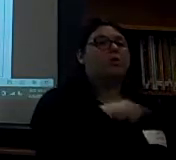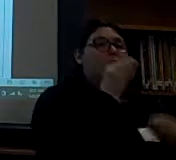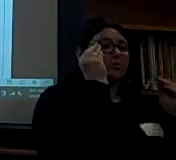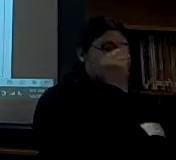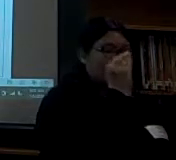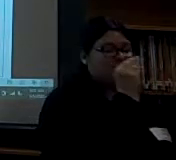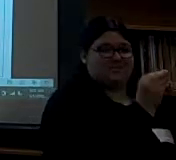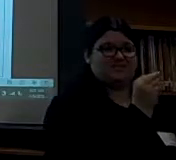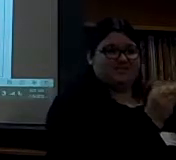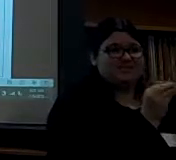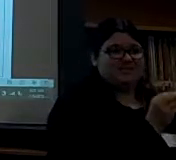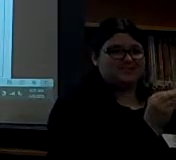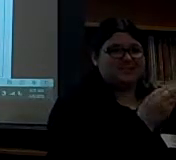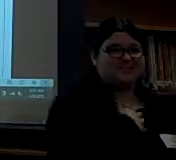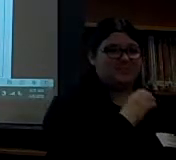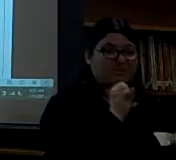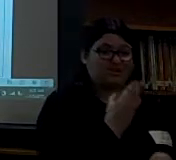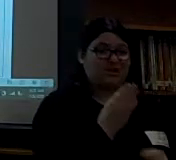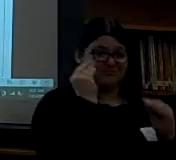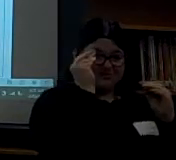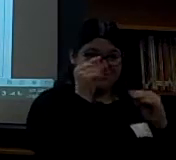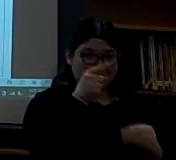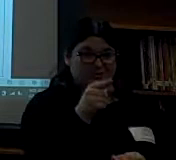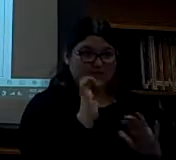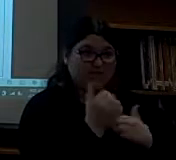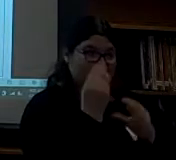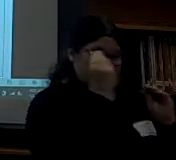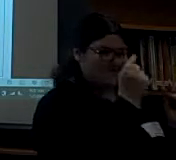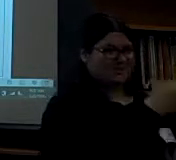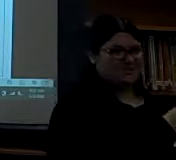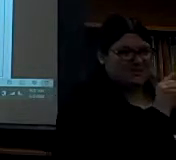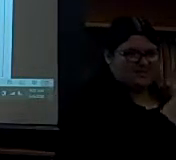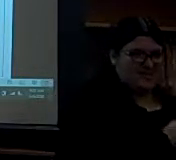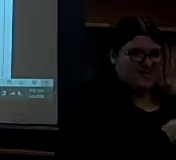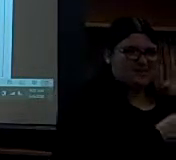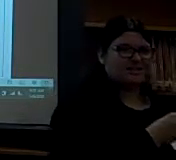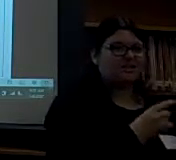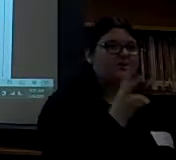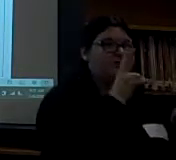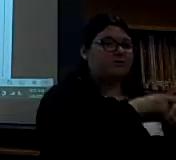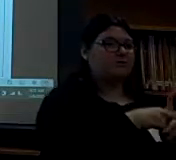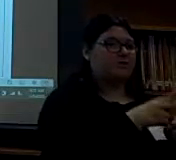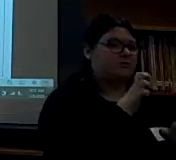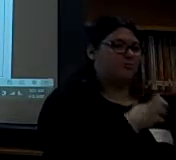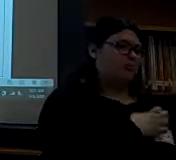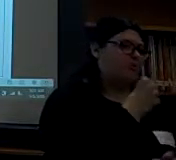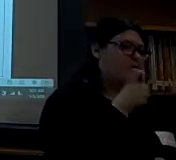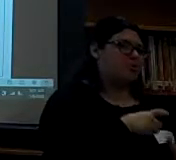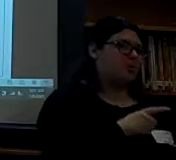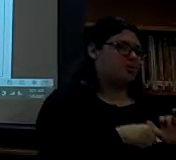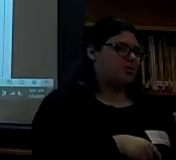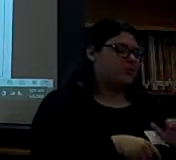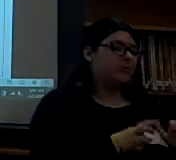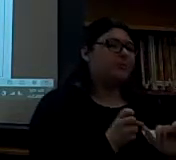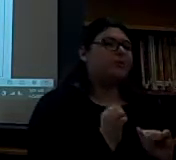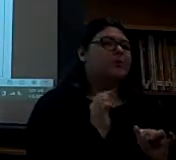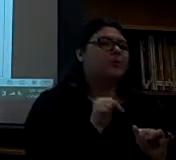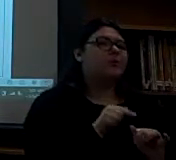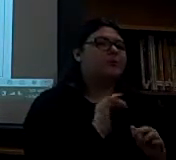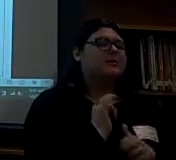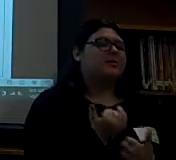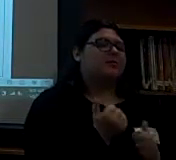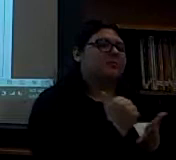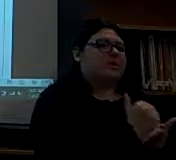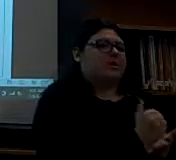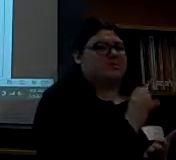teach it to them, and that's my job, is to teach you how to teach them. We also deposit into those emotional needs. And this is really how we